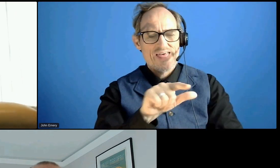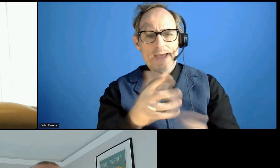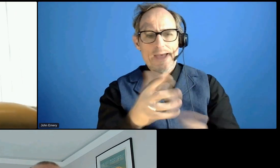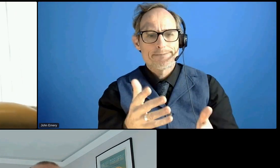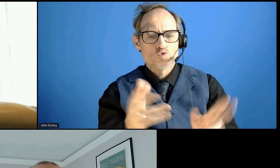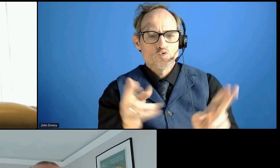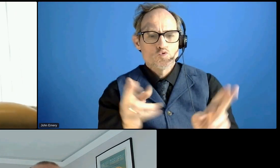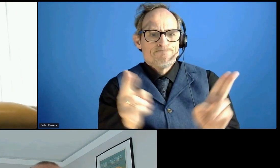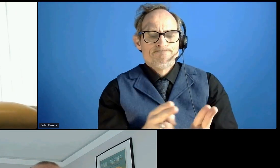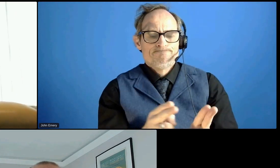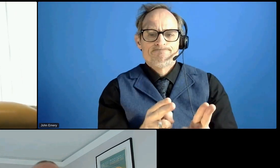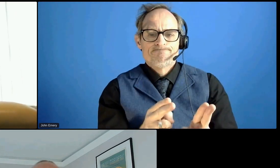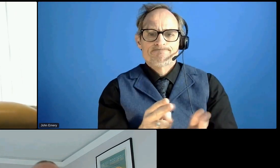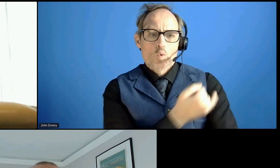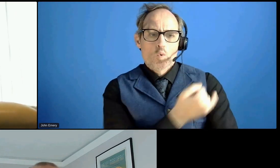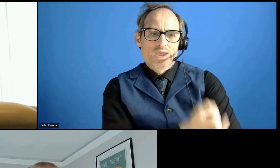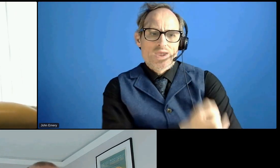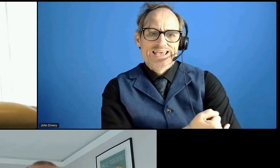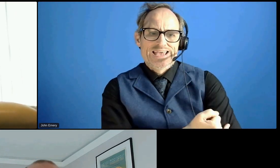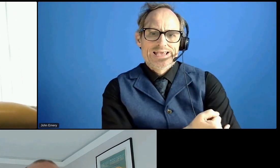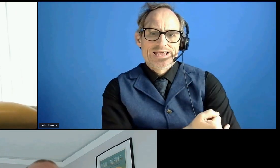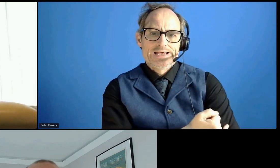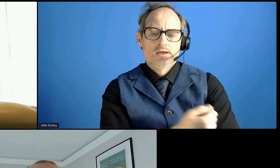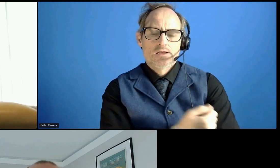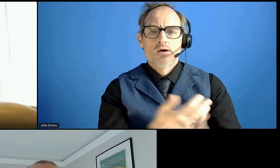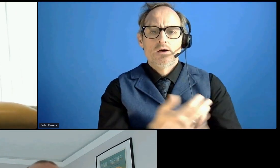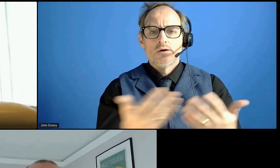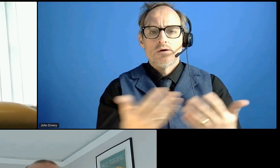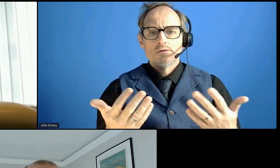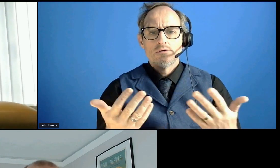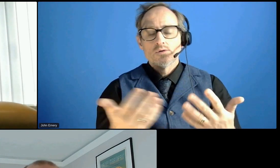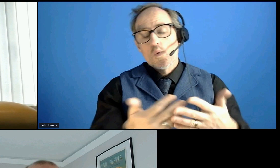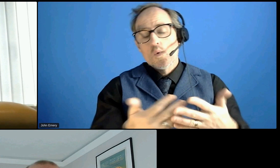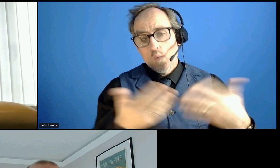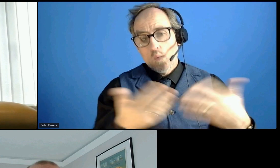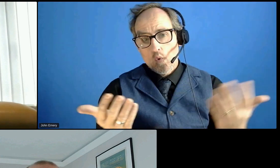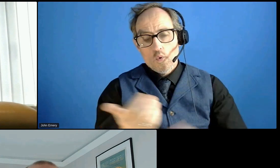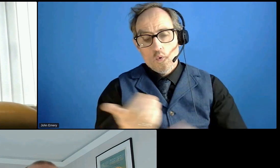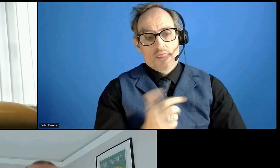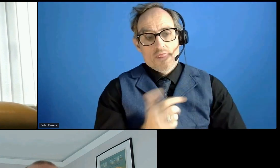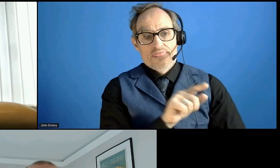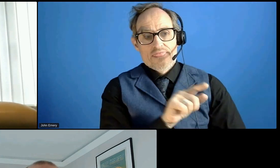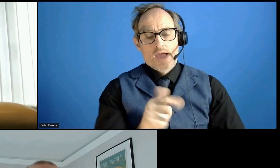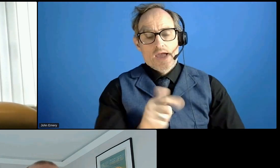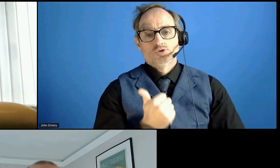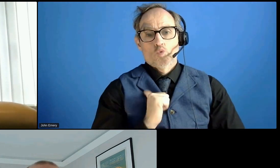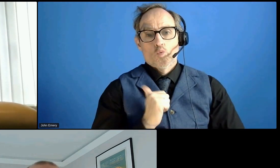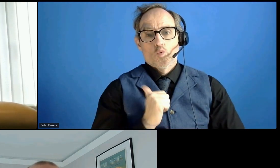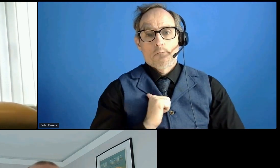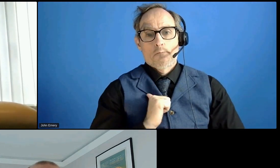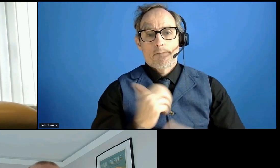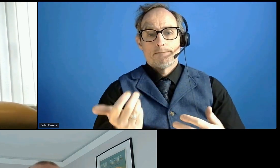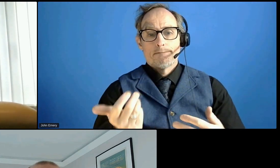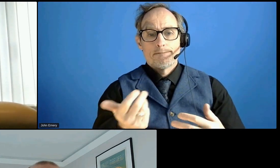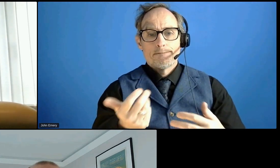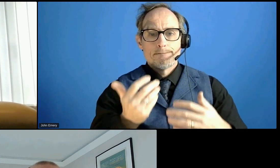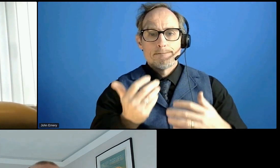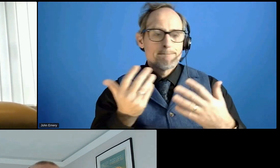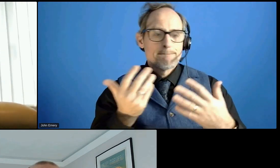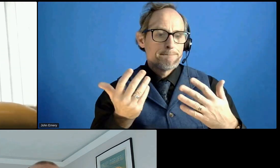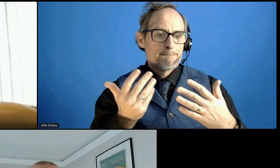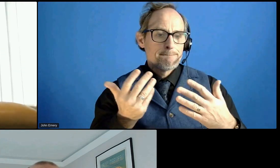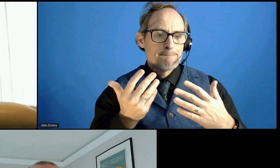few limitations there, and or the assumption that the accessibility checker didn't flag anything,